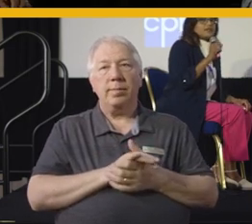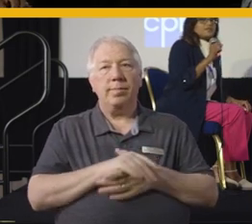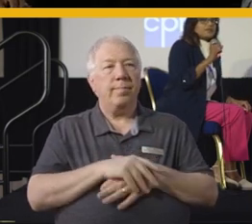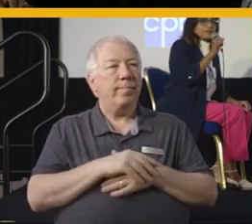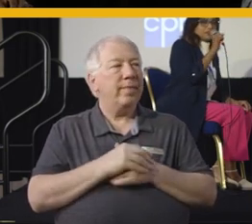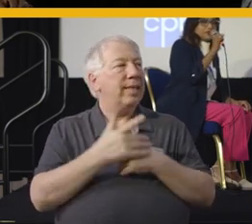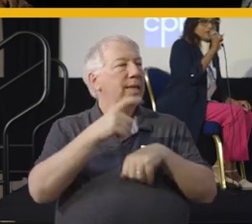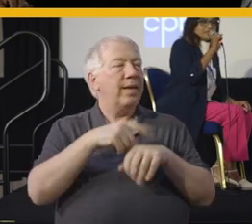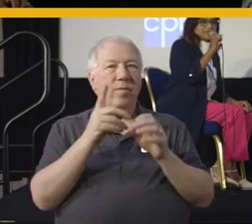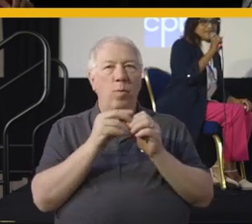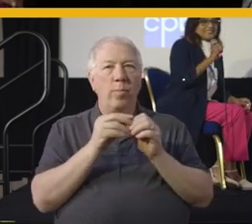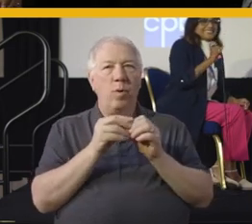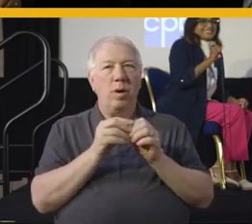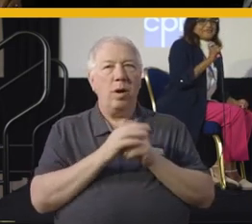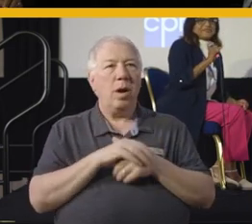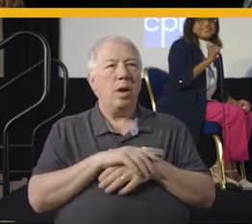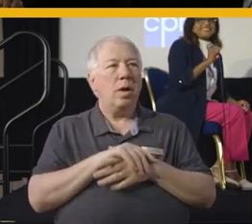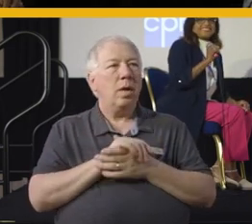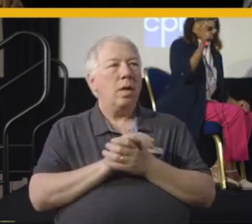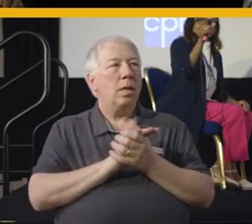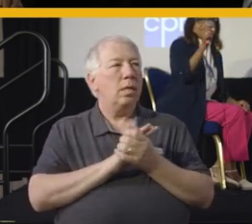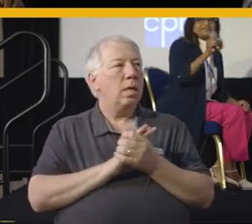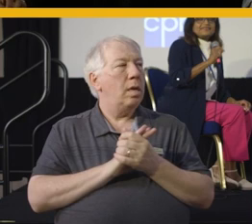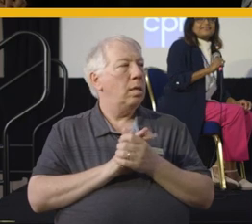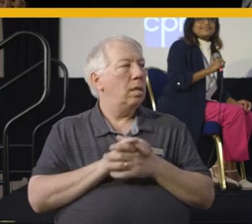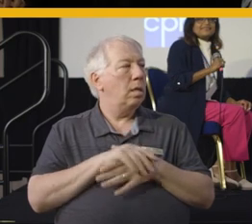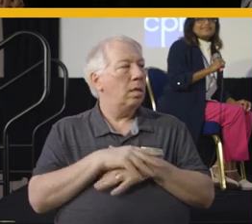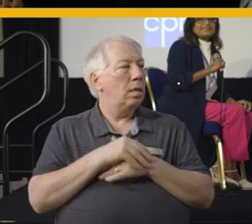We have time for one more question. One more question.